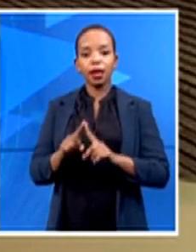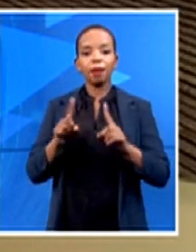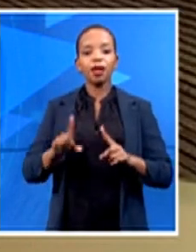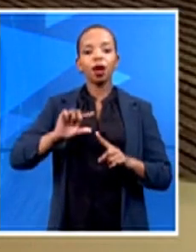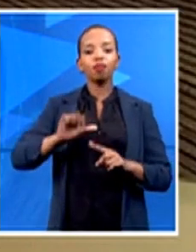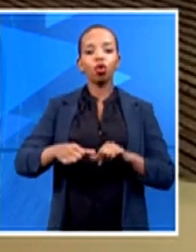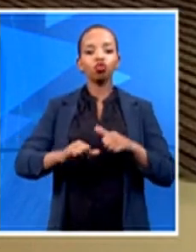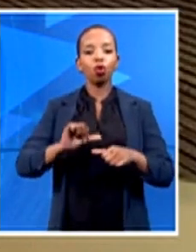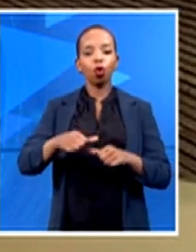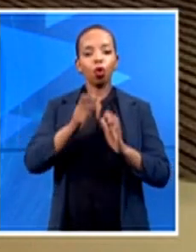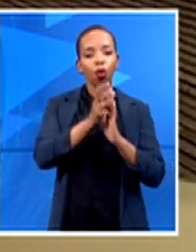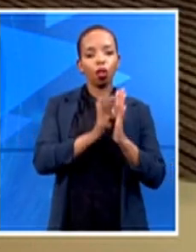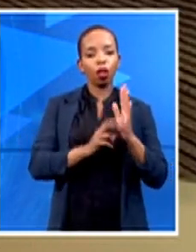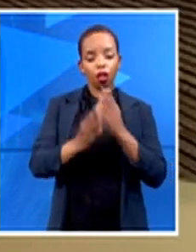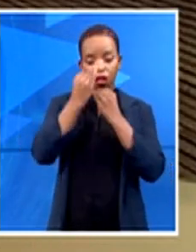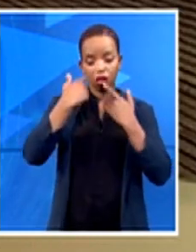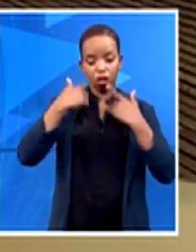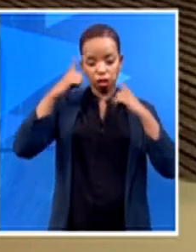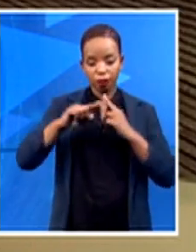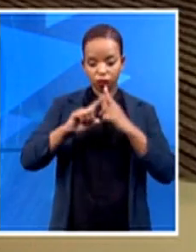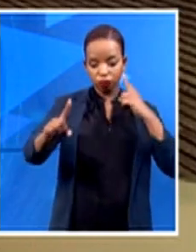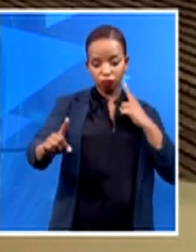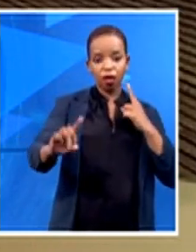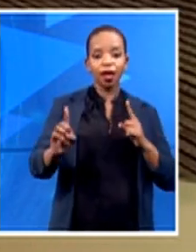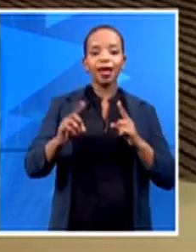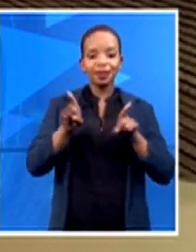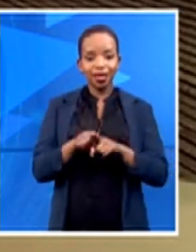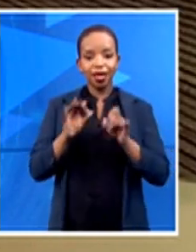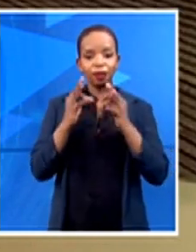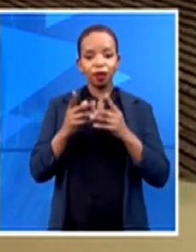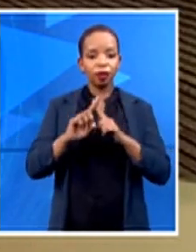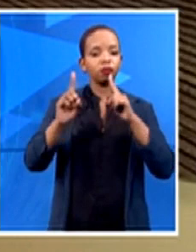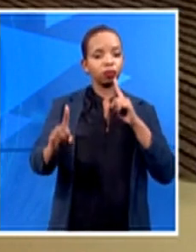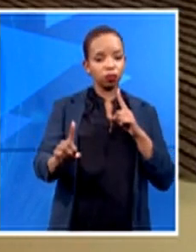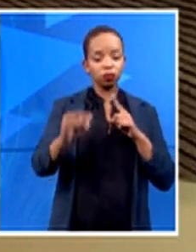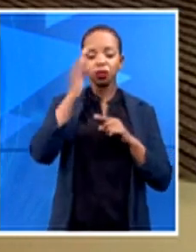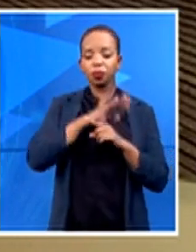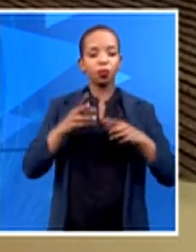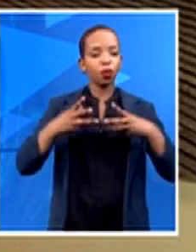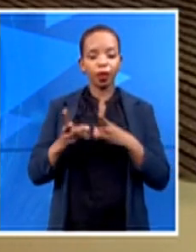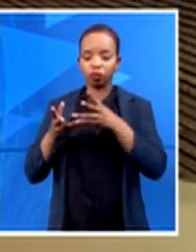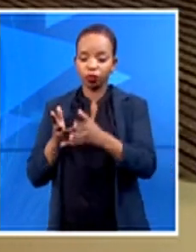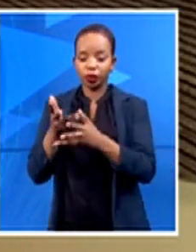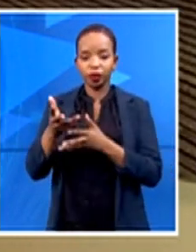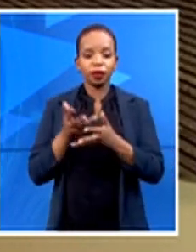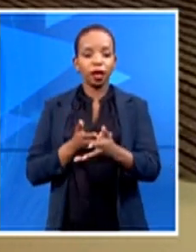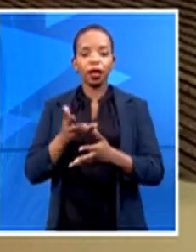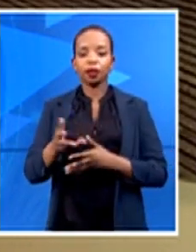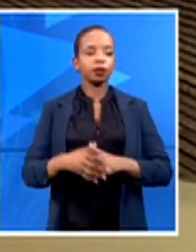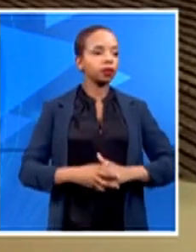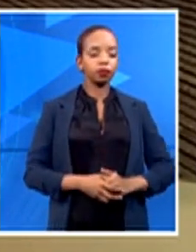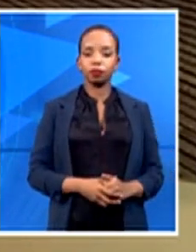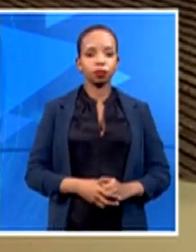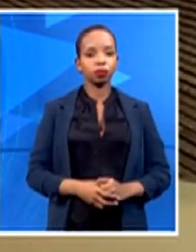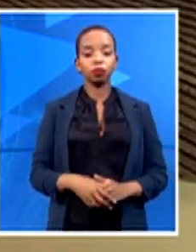the family. So there's no way of the family interacting with each other. And if I look at my patients, they're